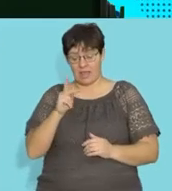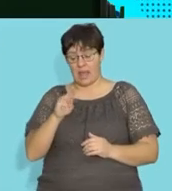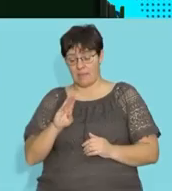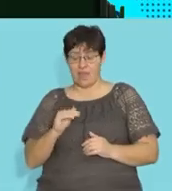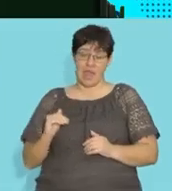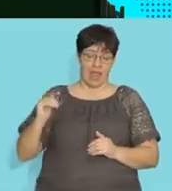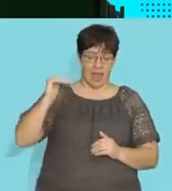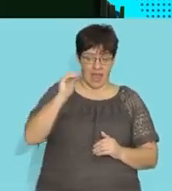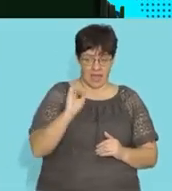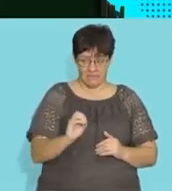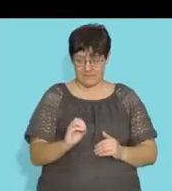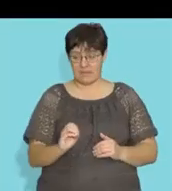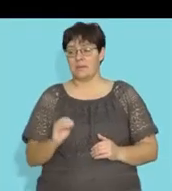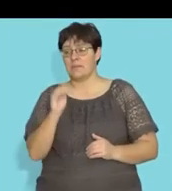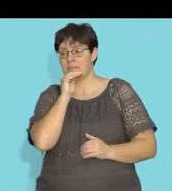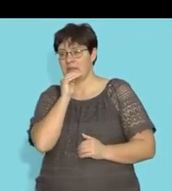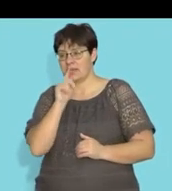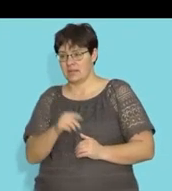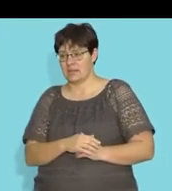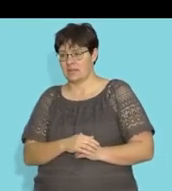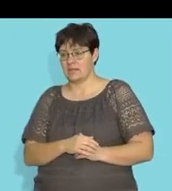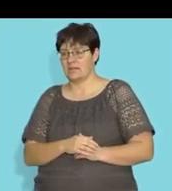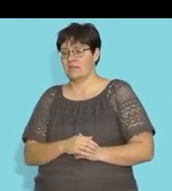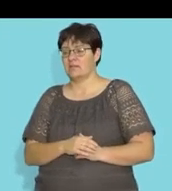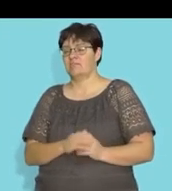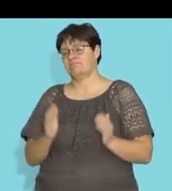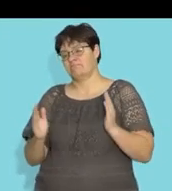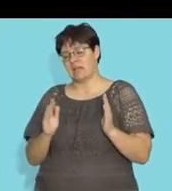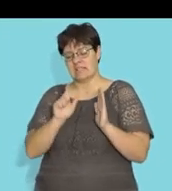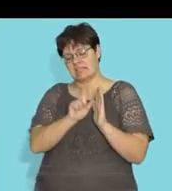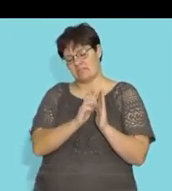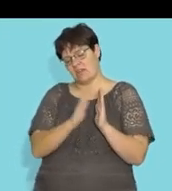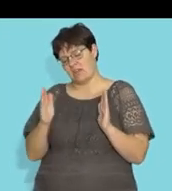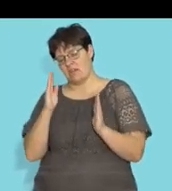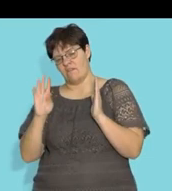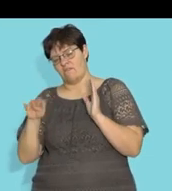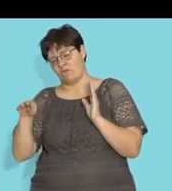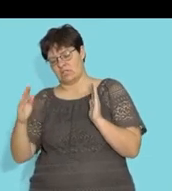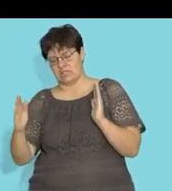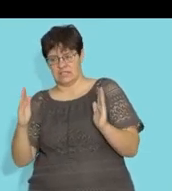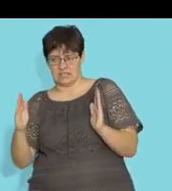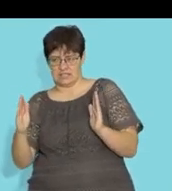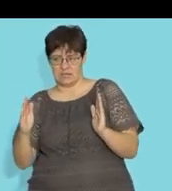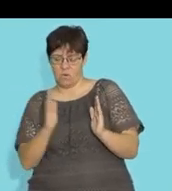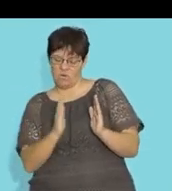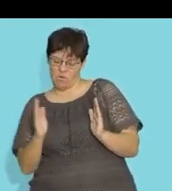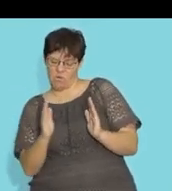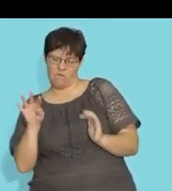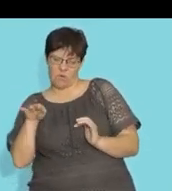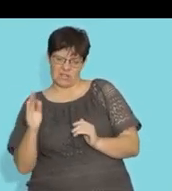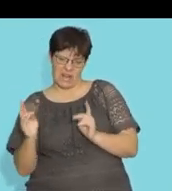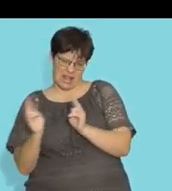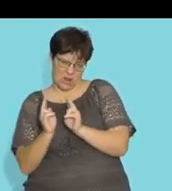high Kb value, it basically means you will have a base very close to a pH